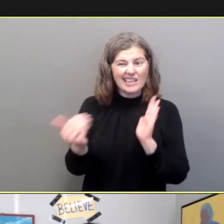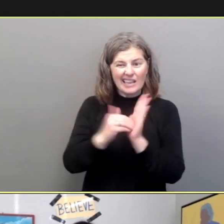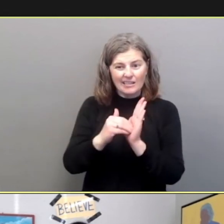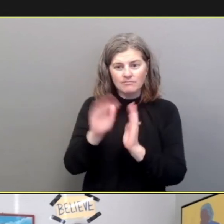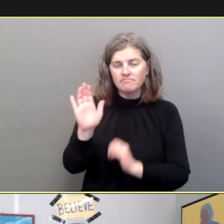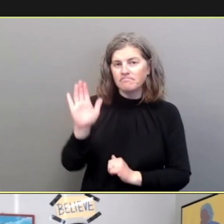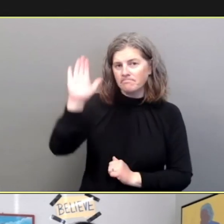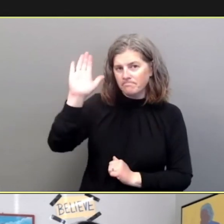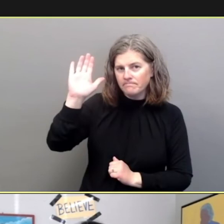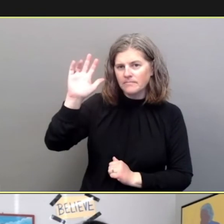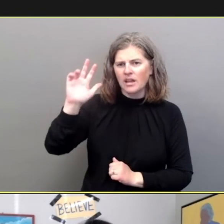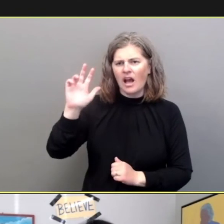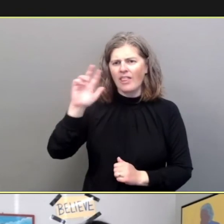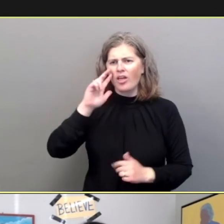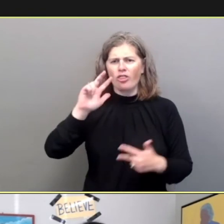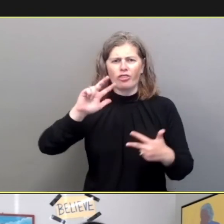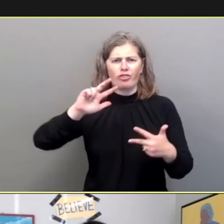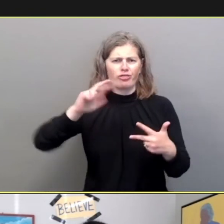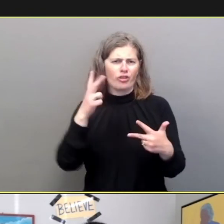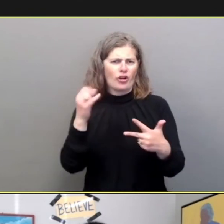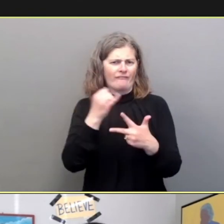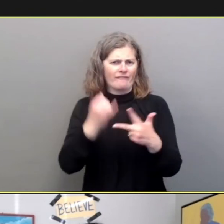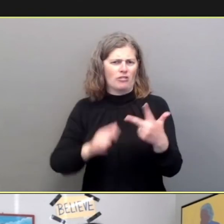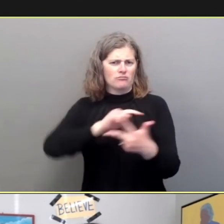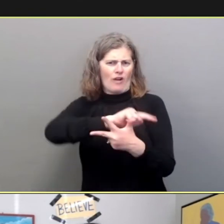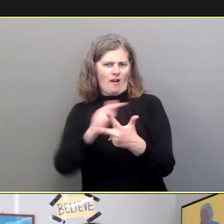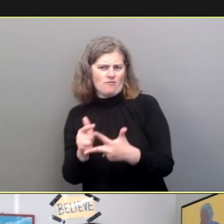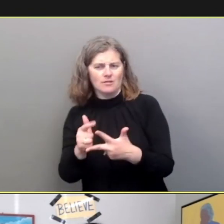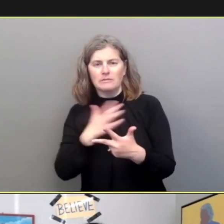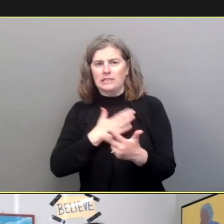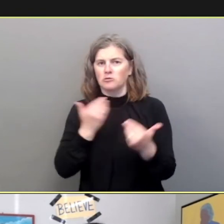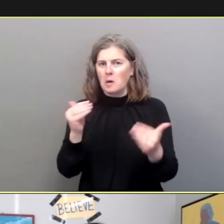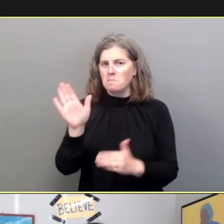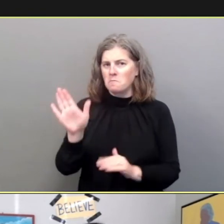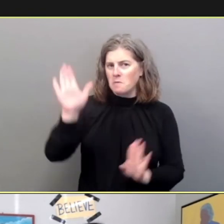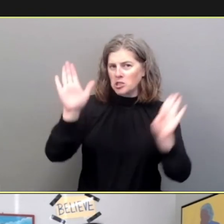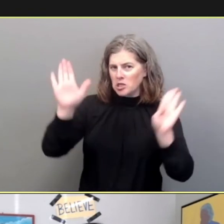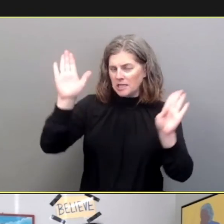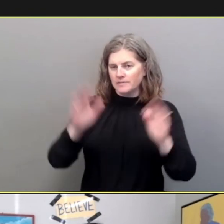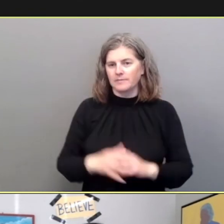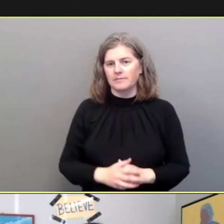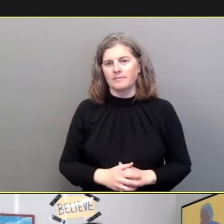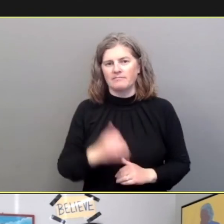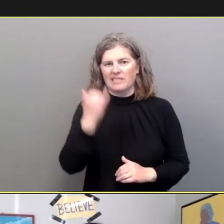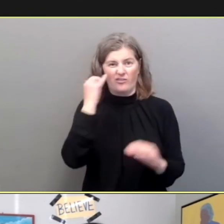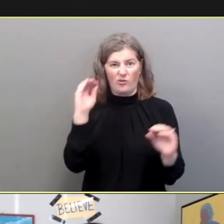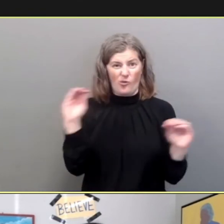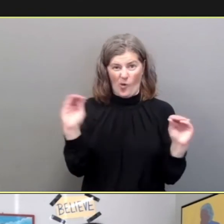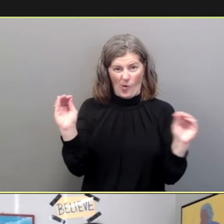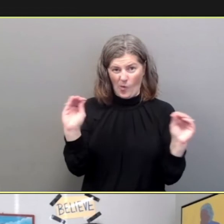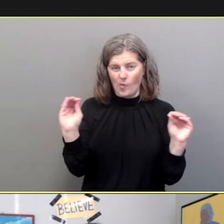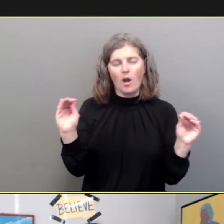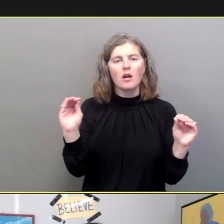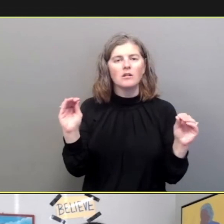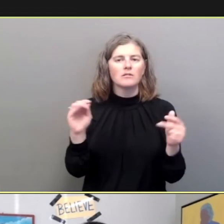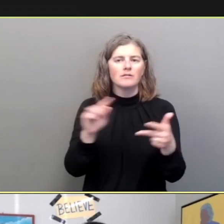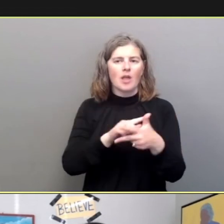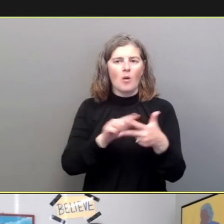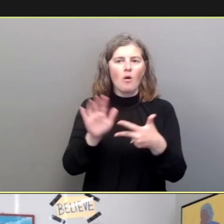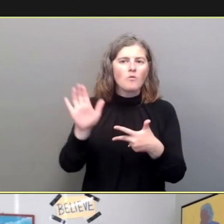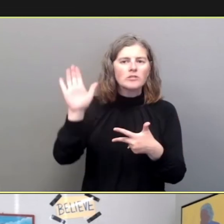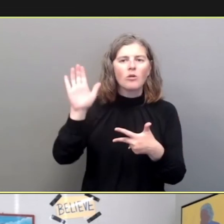and a third, and I think probably final round of questions here. Now, please do raise your hands. Otherwise, we'll treat those raised hands